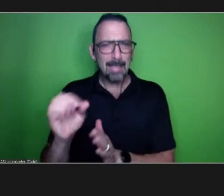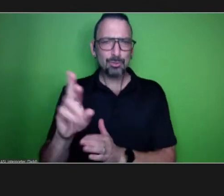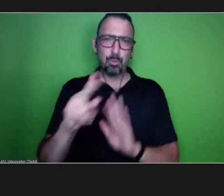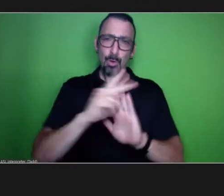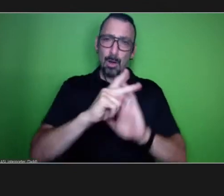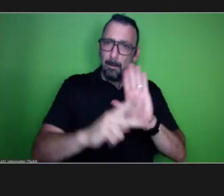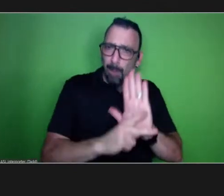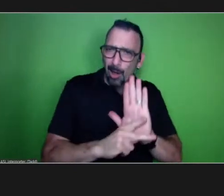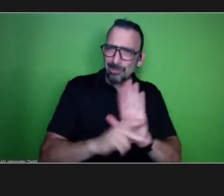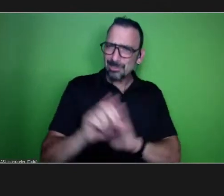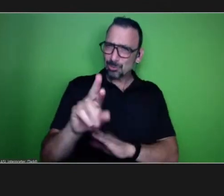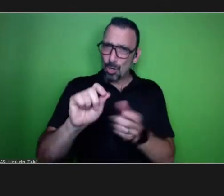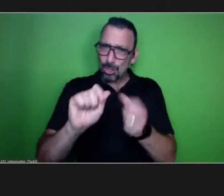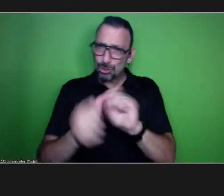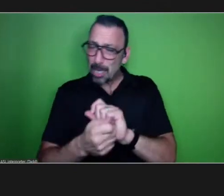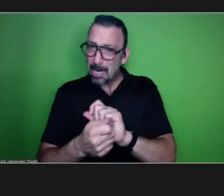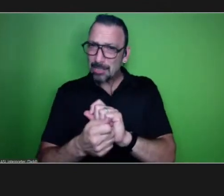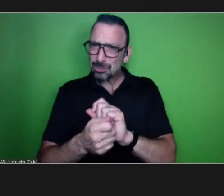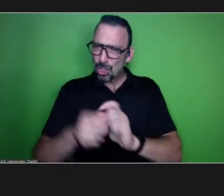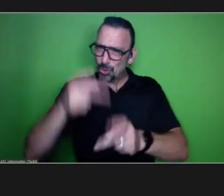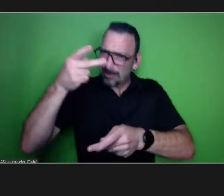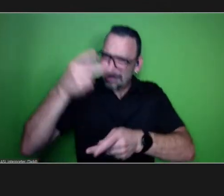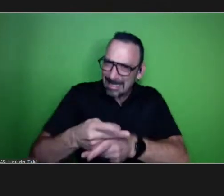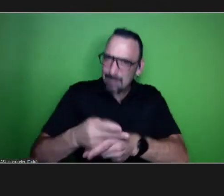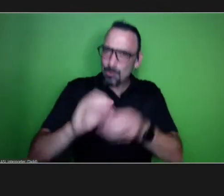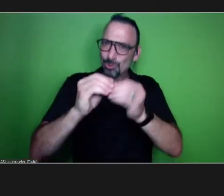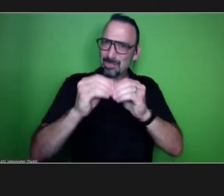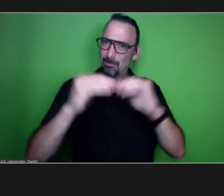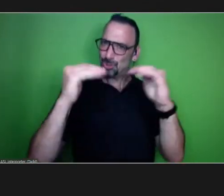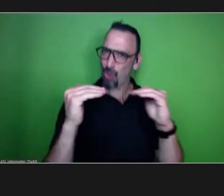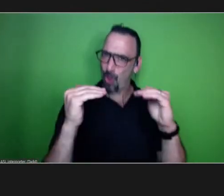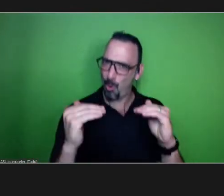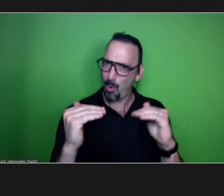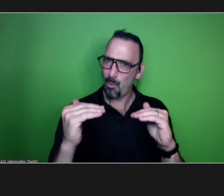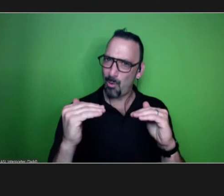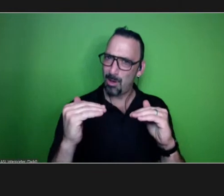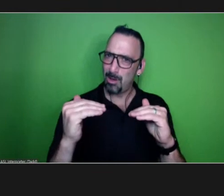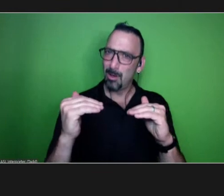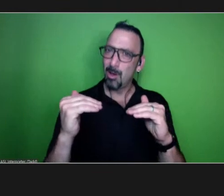might keep those numbers down as we head into the fall holidays.